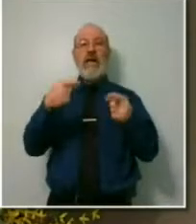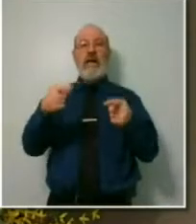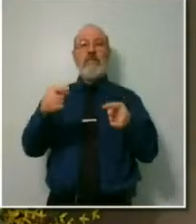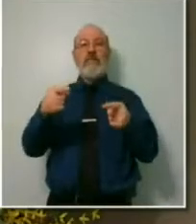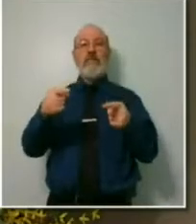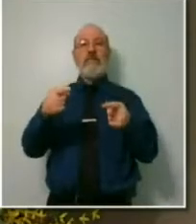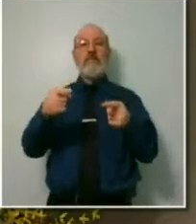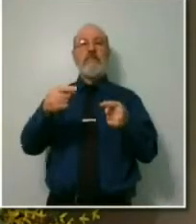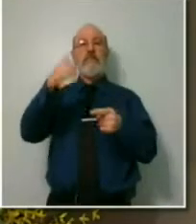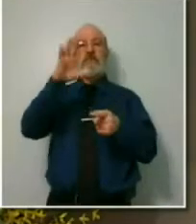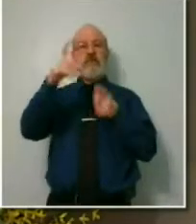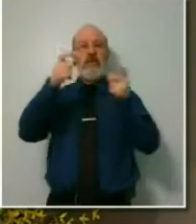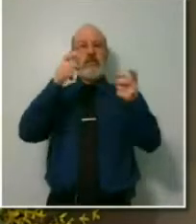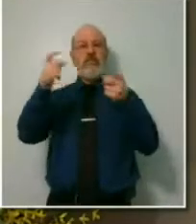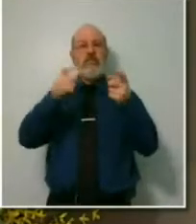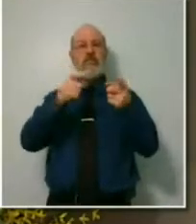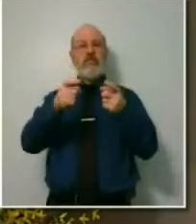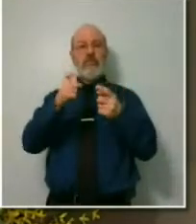his control. You know,